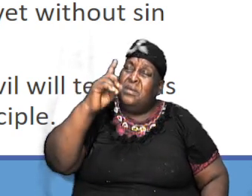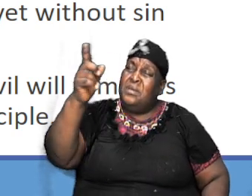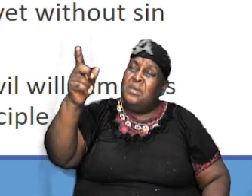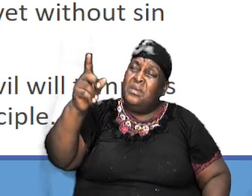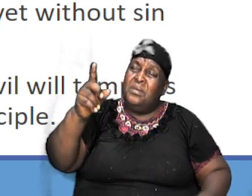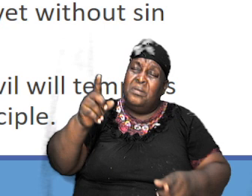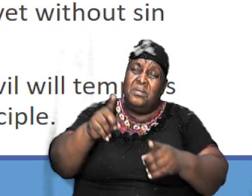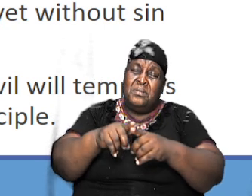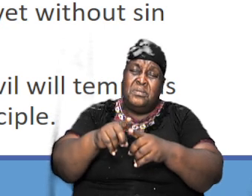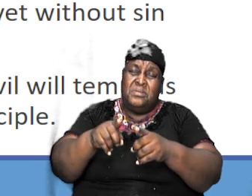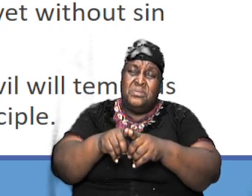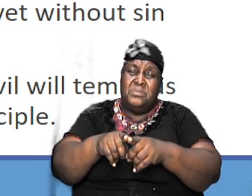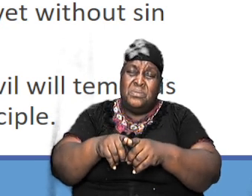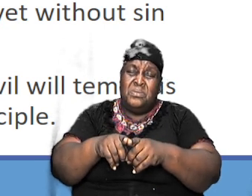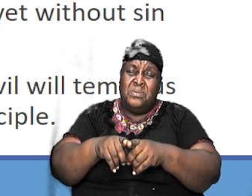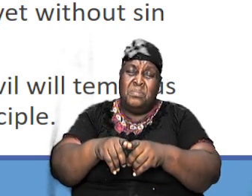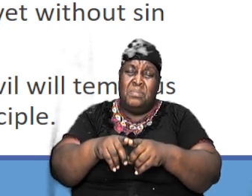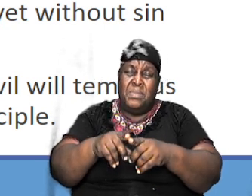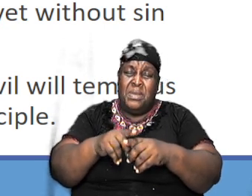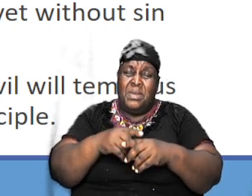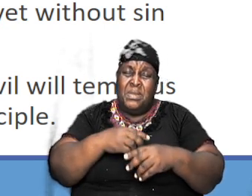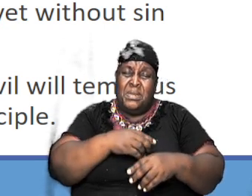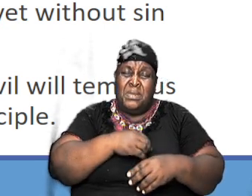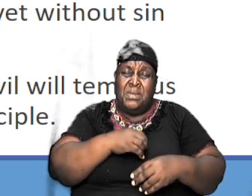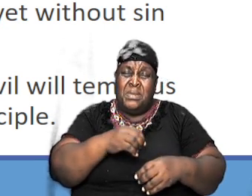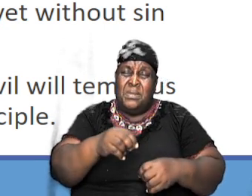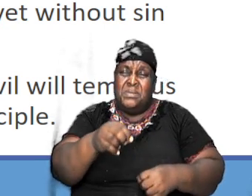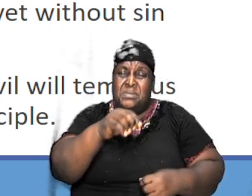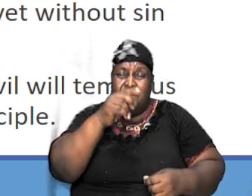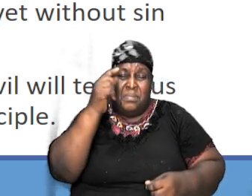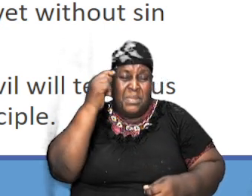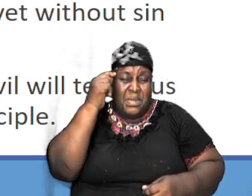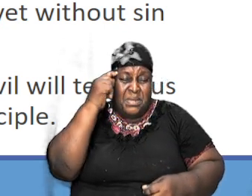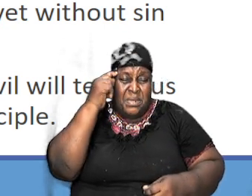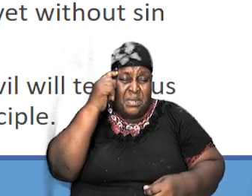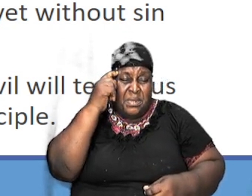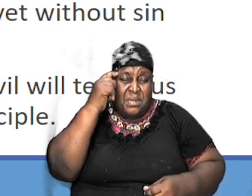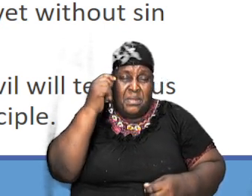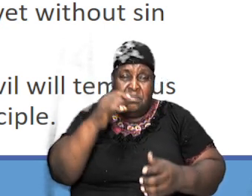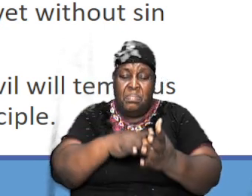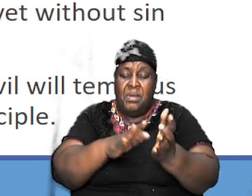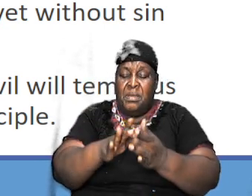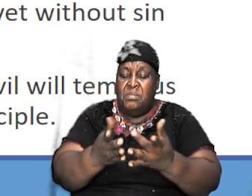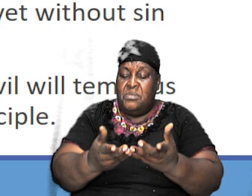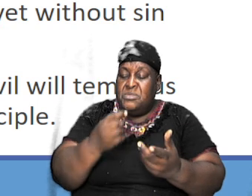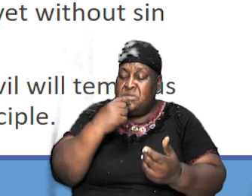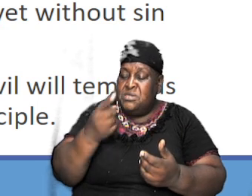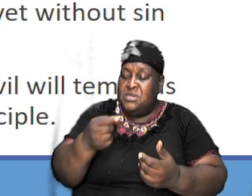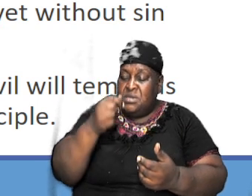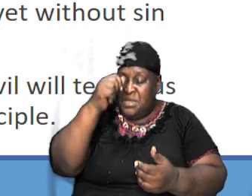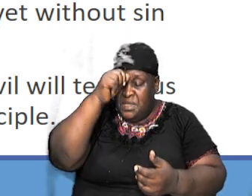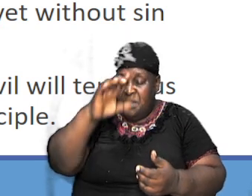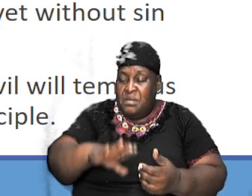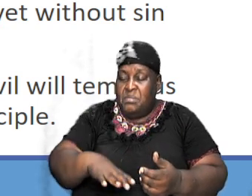authentic man. The Bible refers to him as the man Christ Jesus in